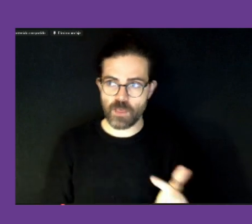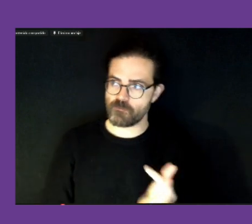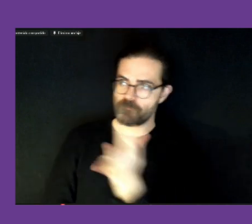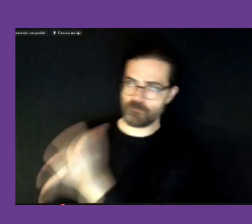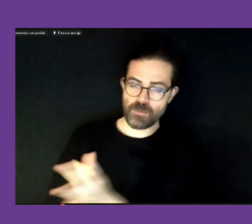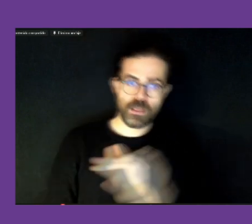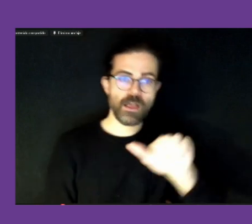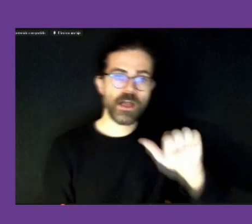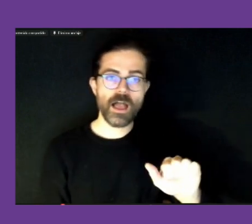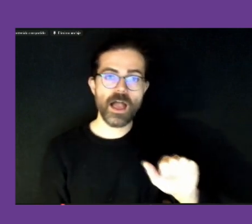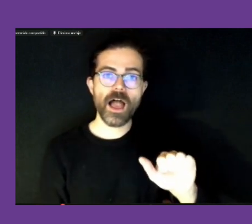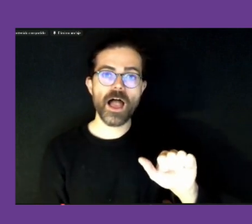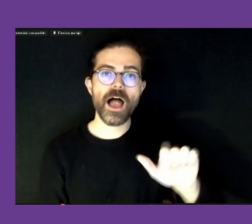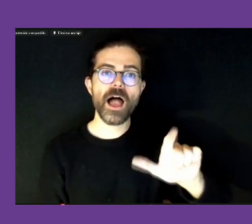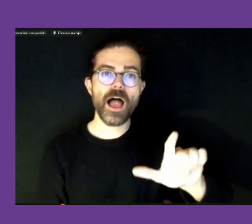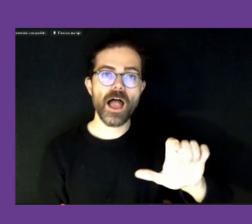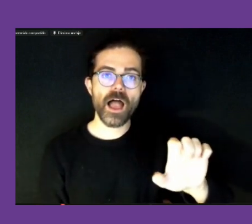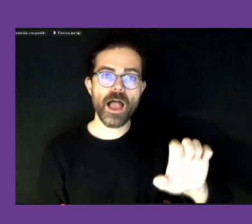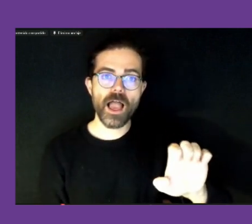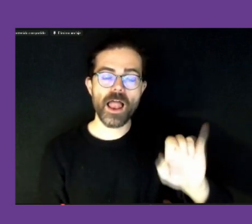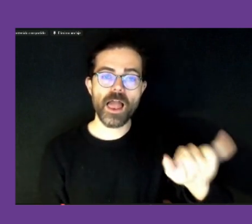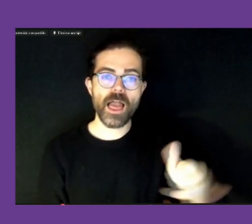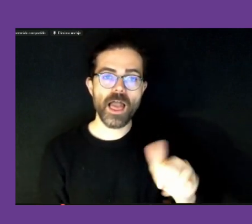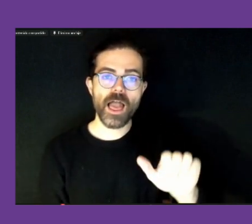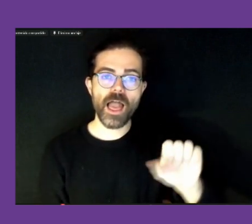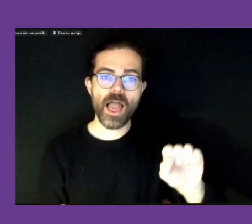of Policy of the EDF.